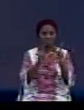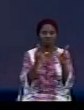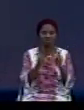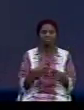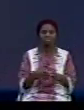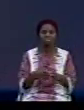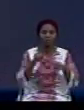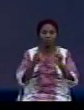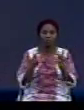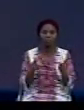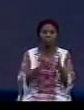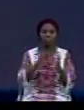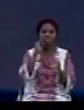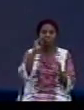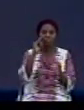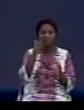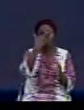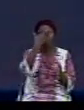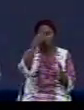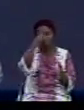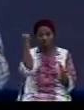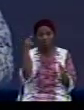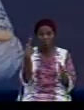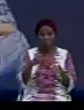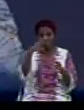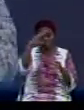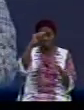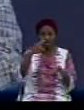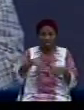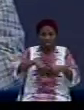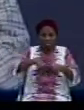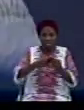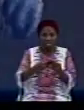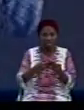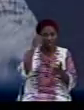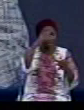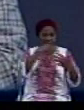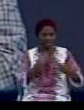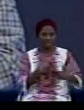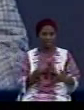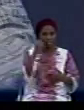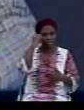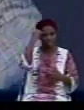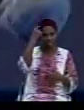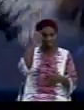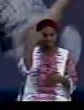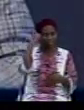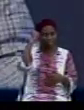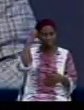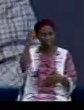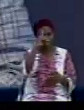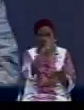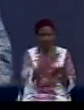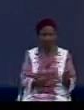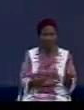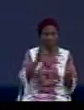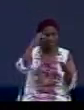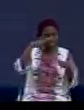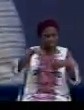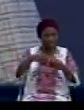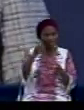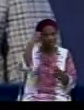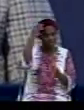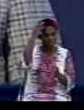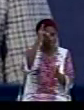is because the man gave his heart. He gave his mind. He gave his trust. He gave his faith